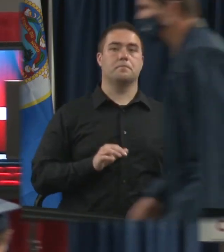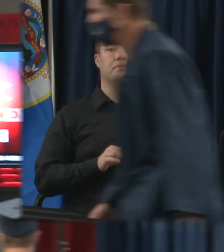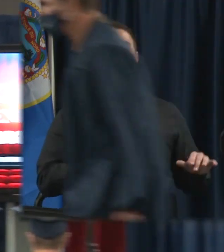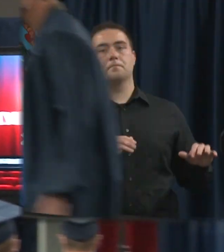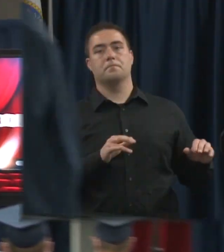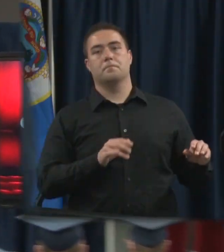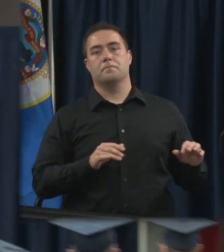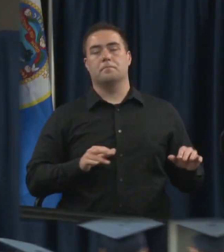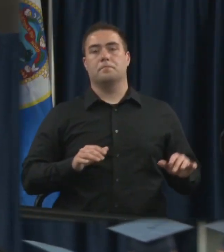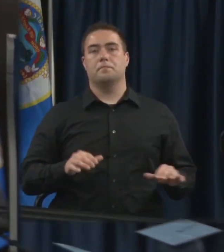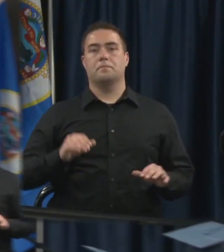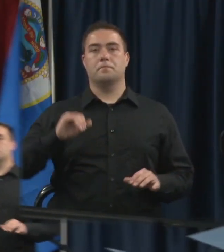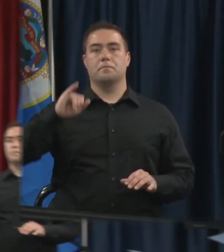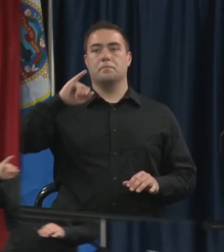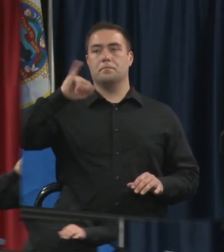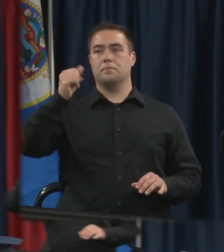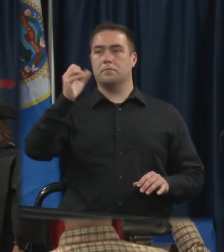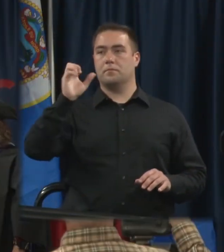Jack Raymond Whaley.